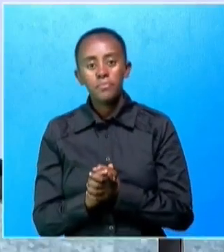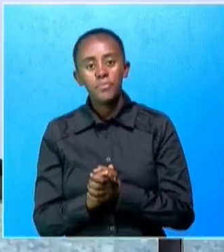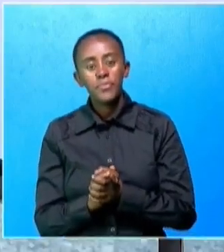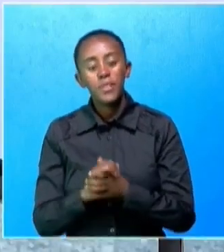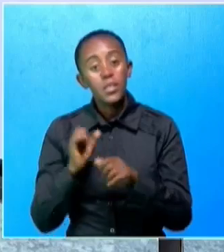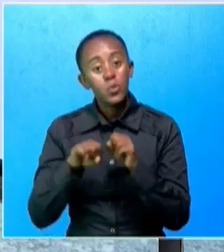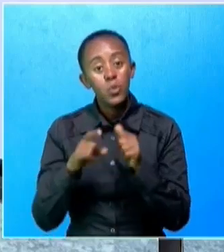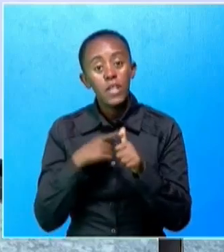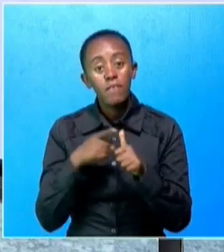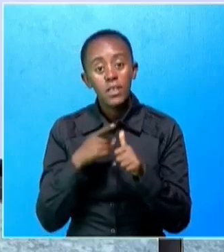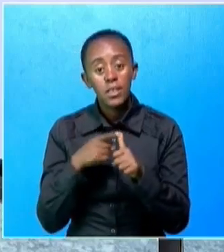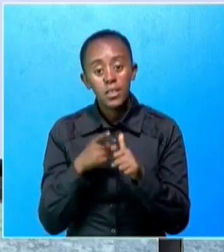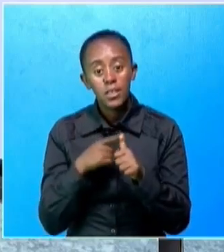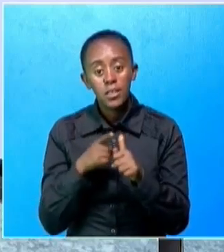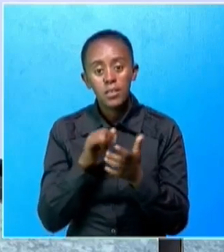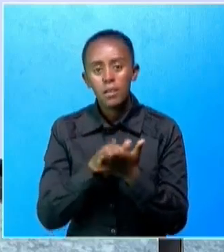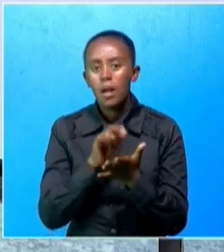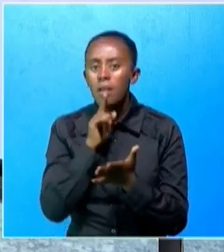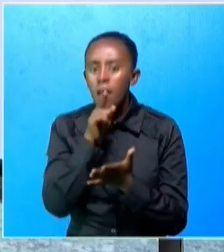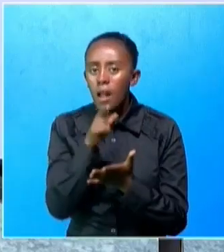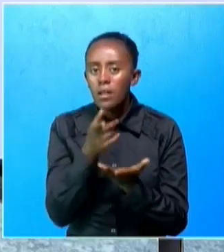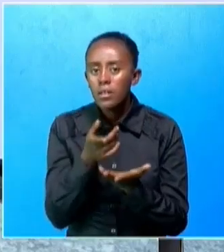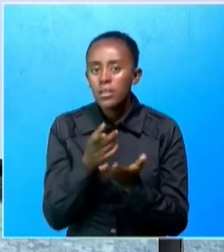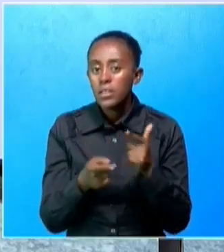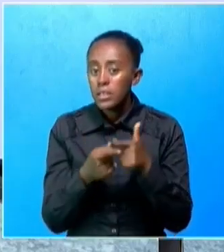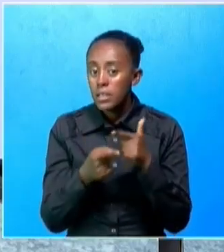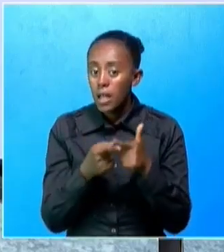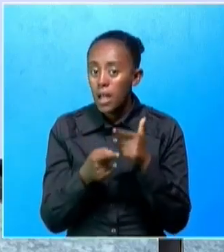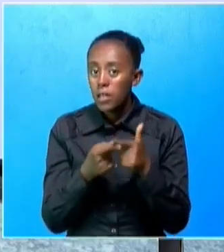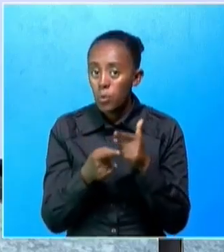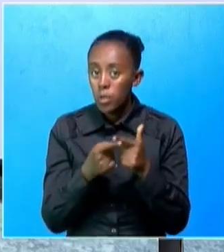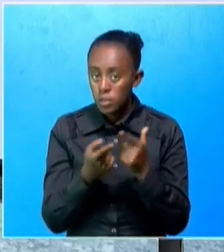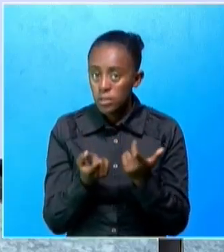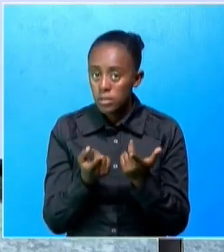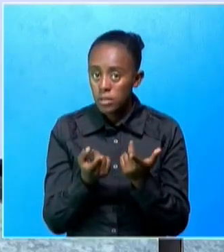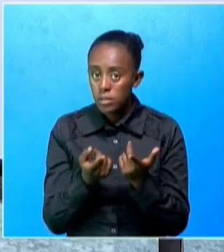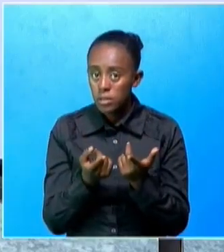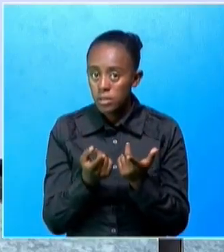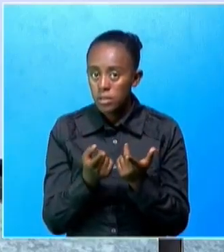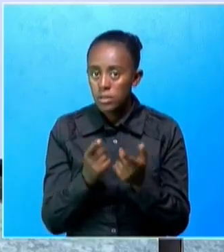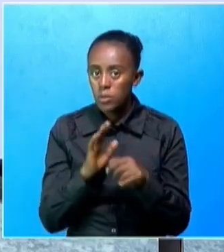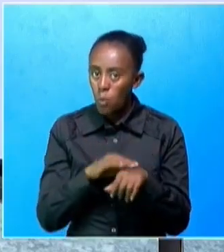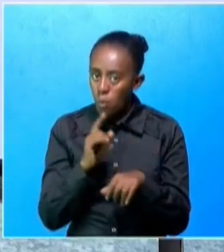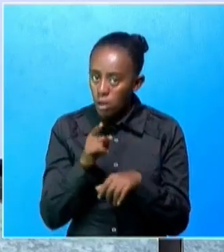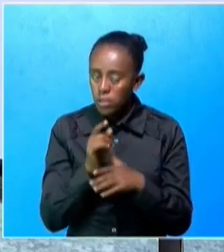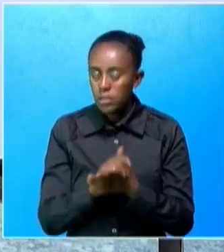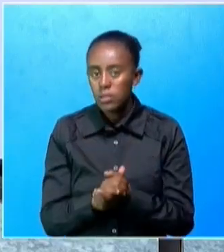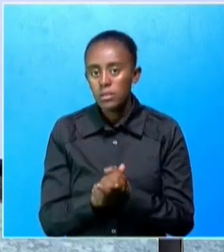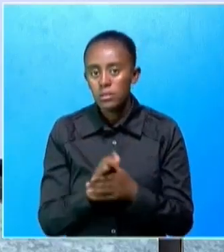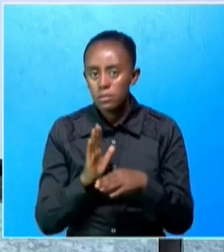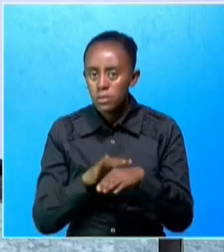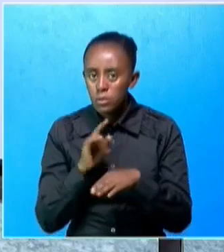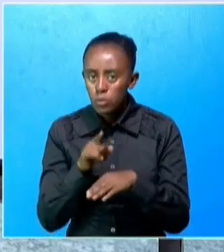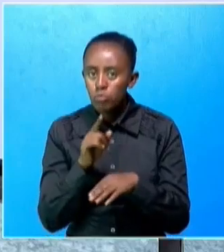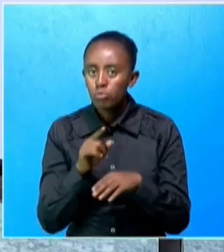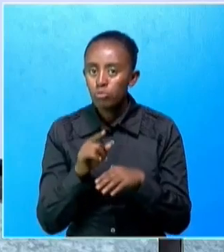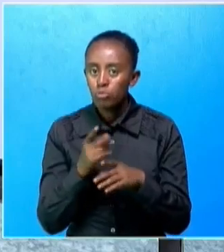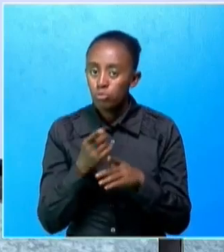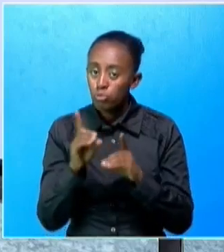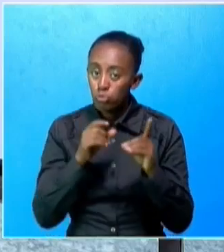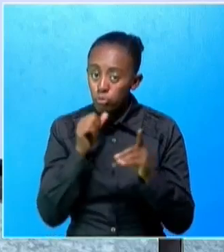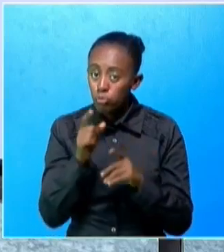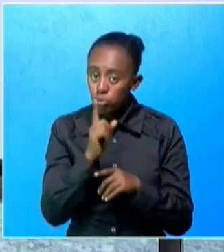So, the first one is that is a reality, whereas the second one is, it is warning. Yeah. Warning not to eat junk